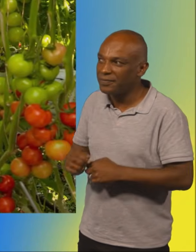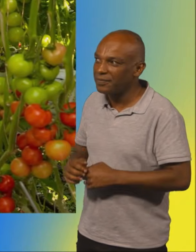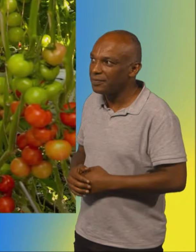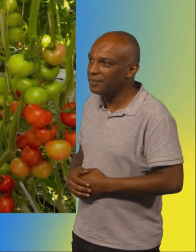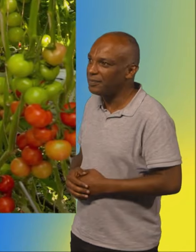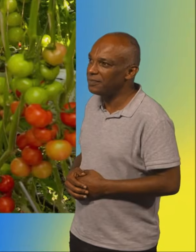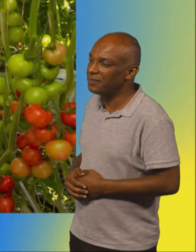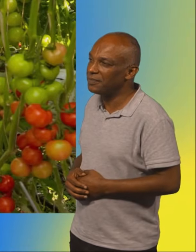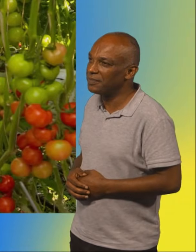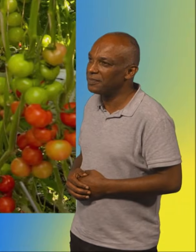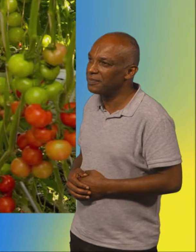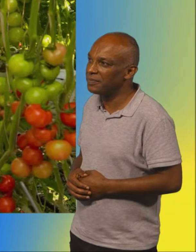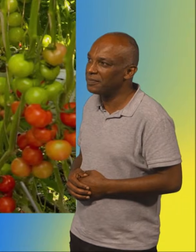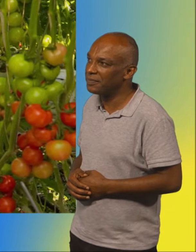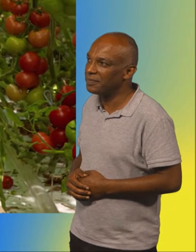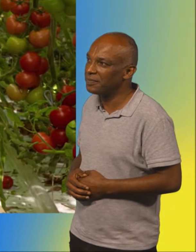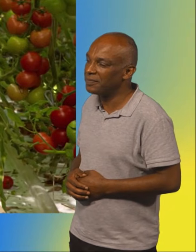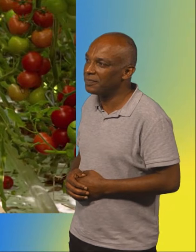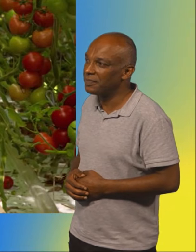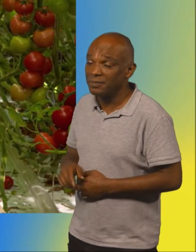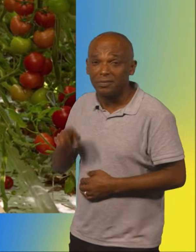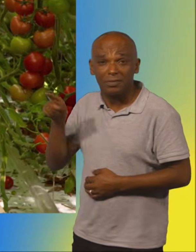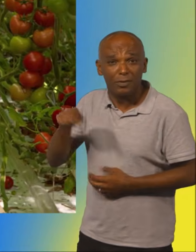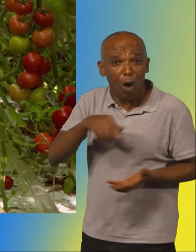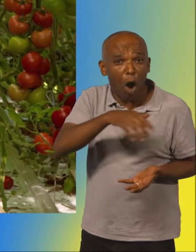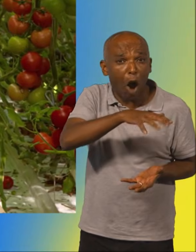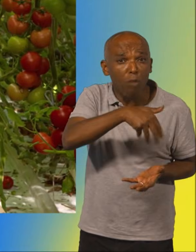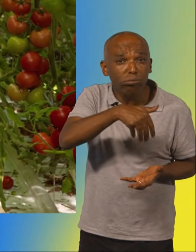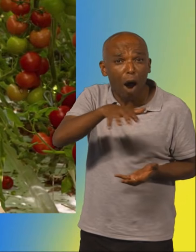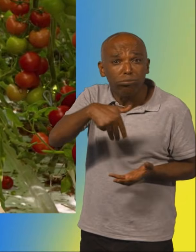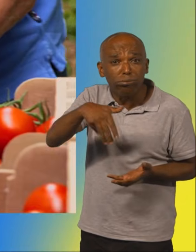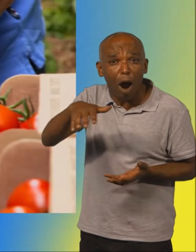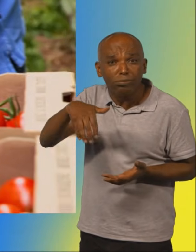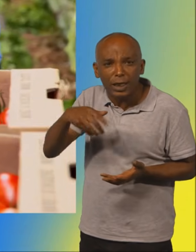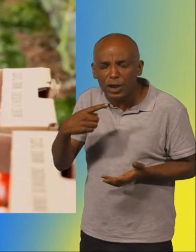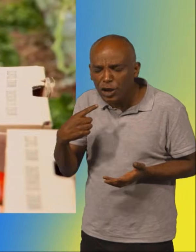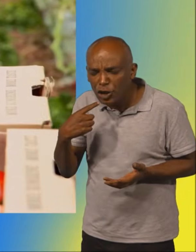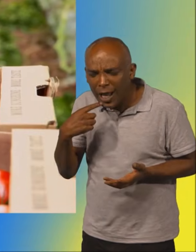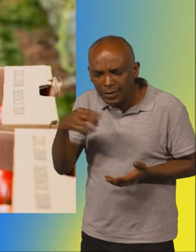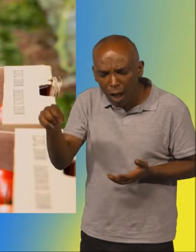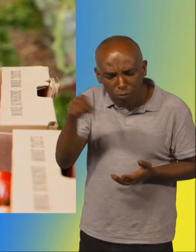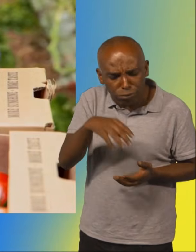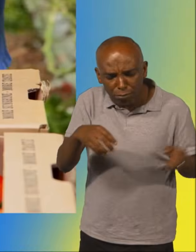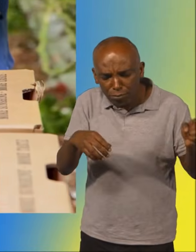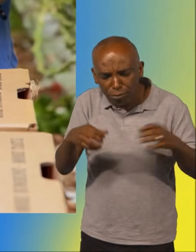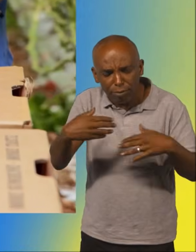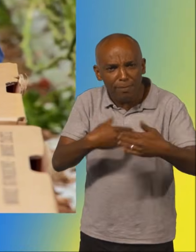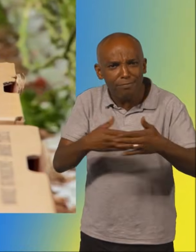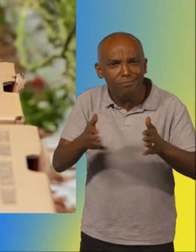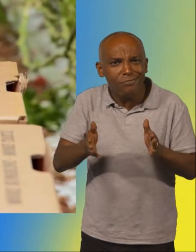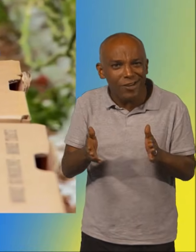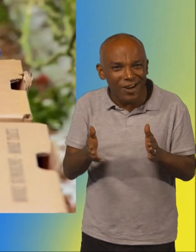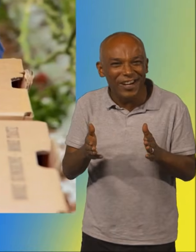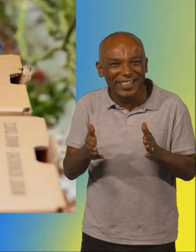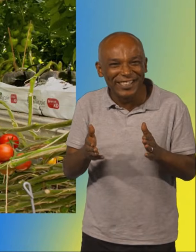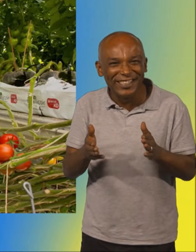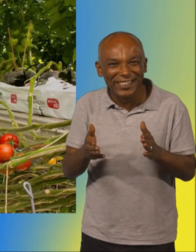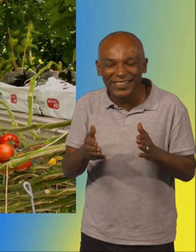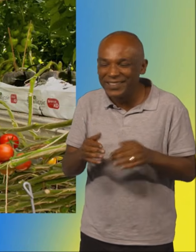The picker puts them gently into the boxes. Lots of shiny, plump, scrummy red